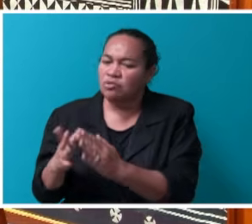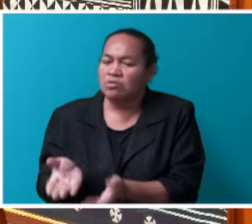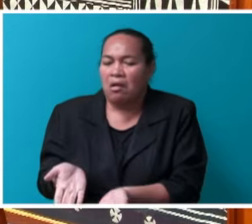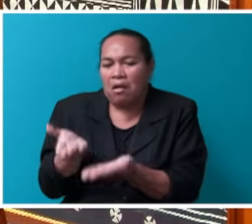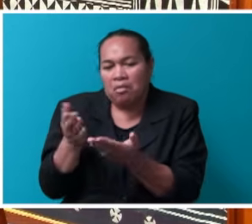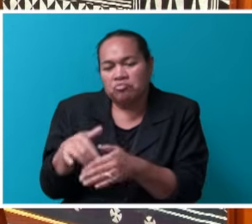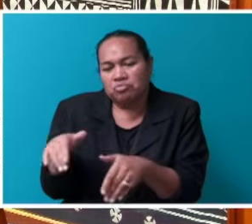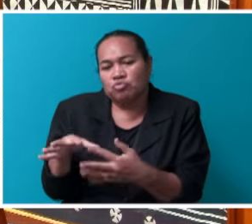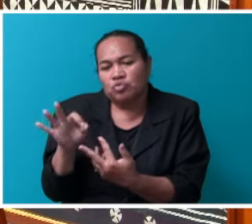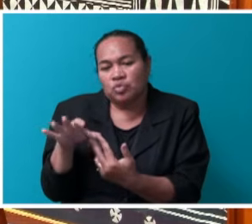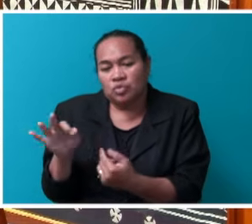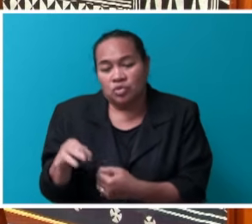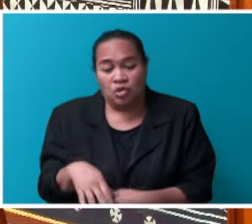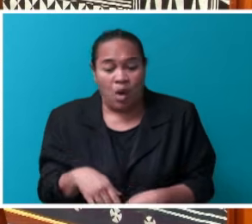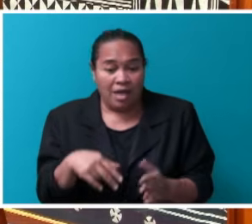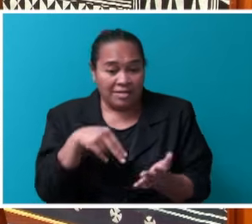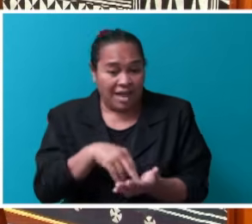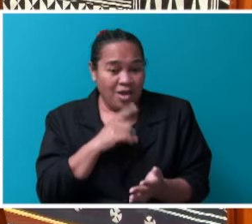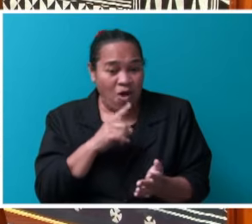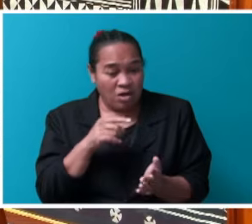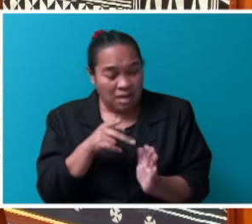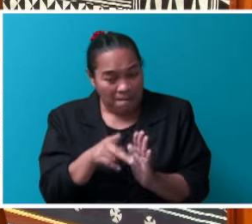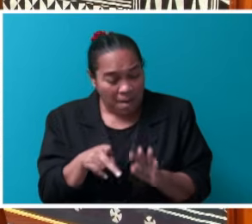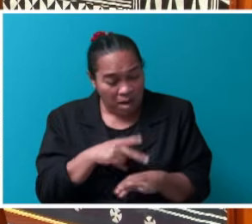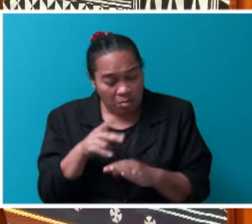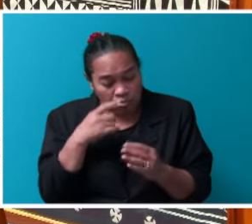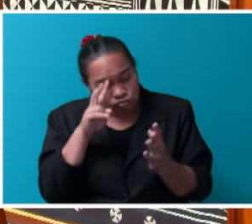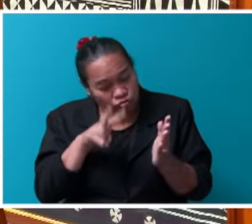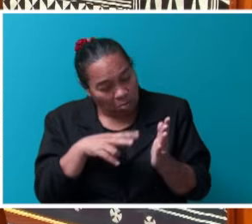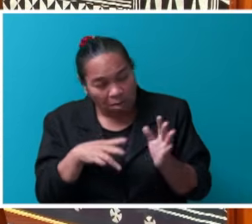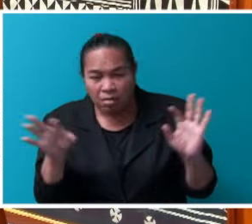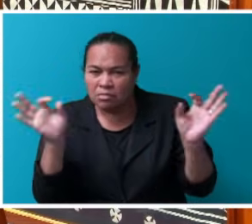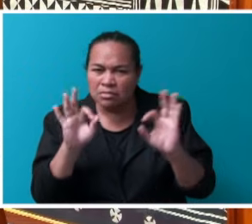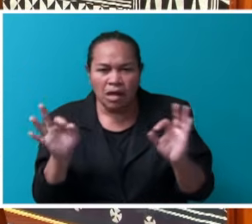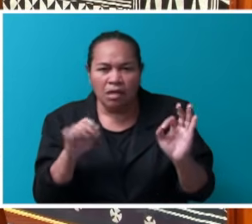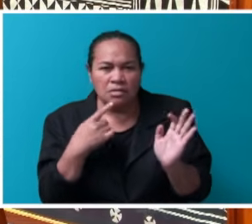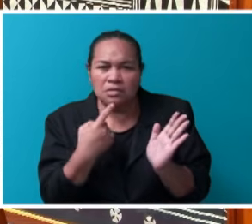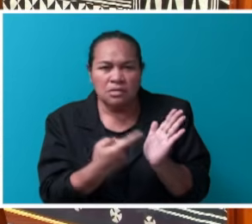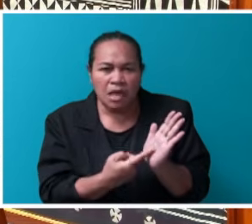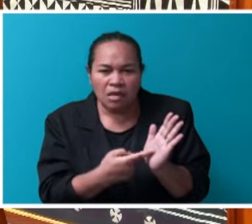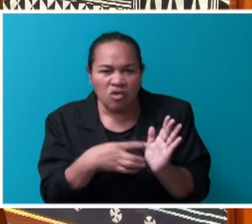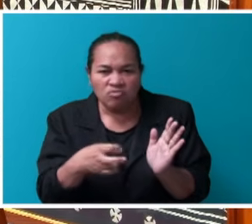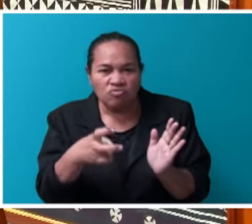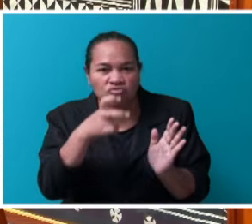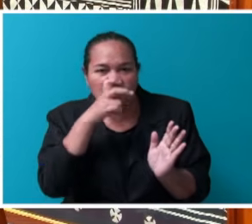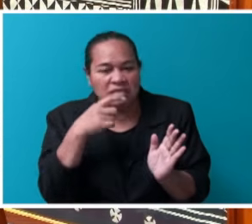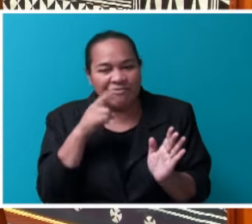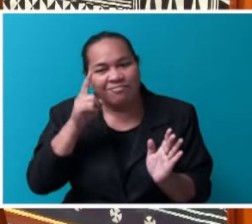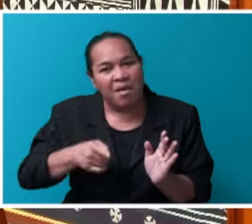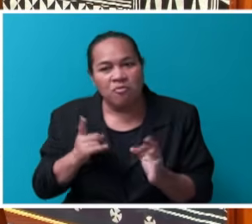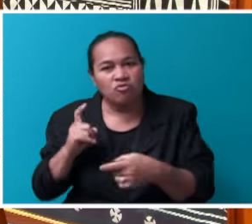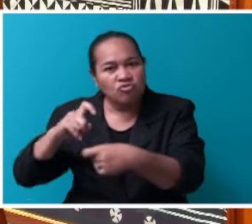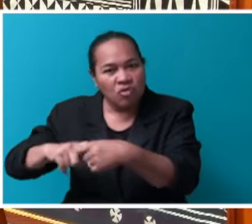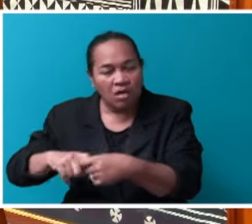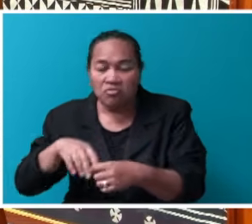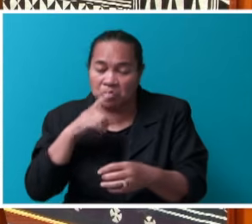Furthermore, the standing orders of the Parliament of Fiji do not provide any explicit restrictions in this regard, and in